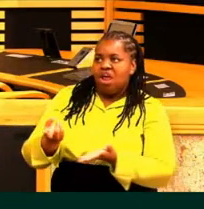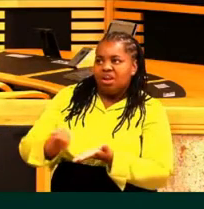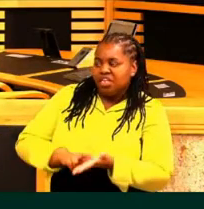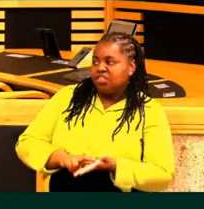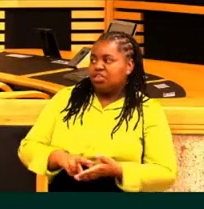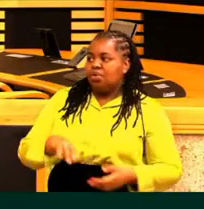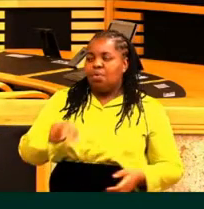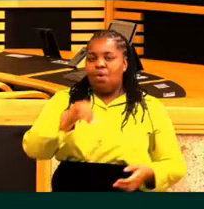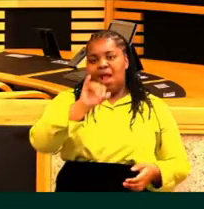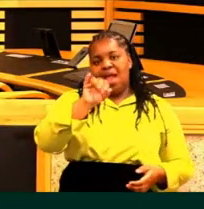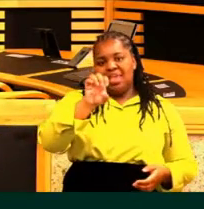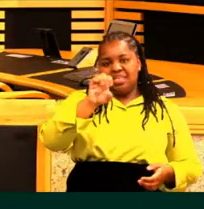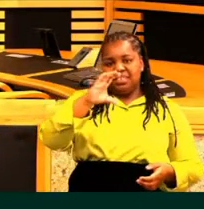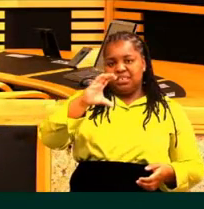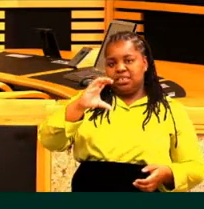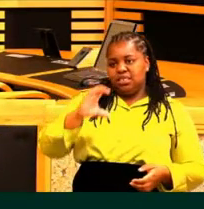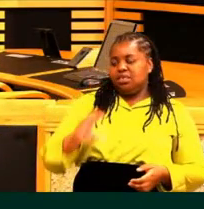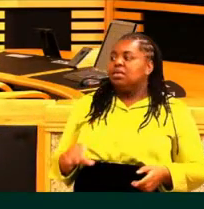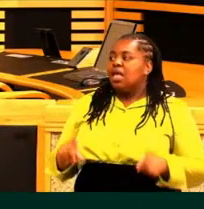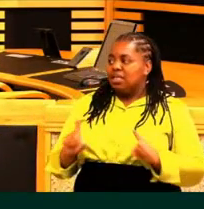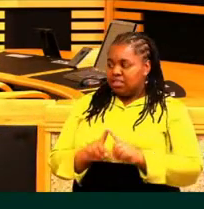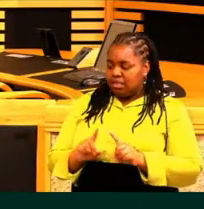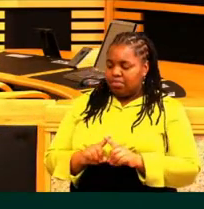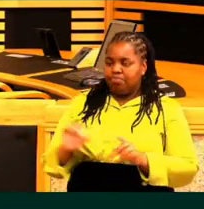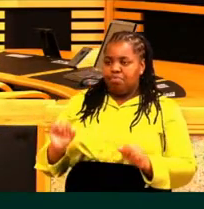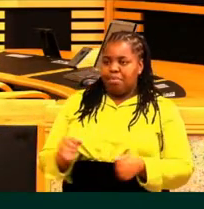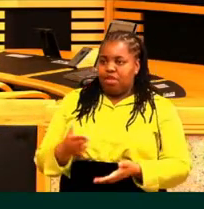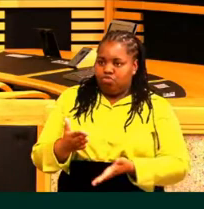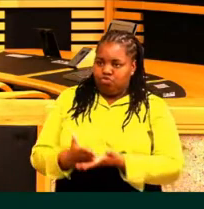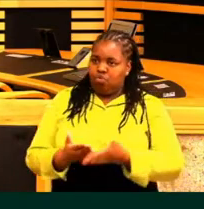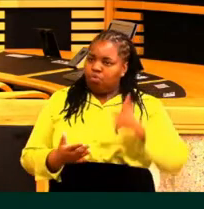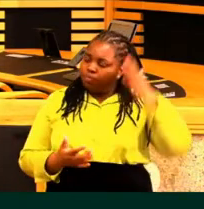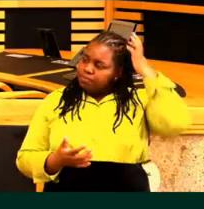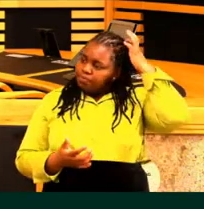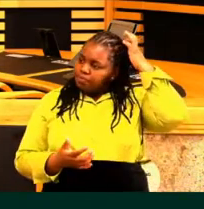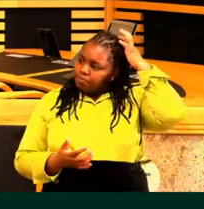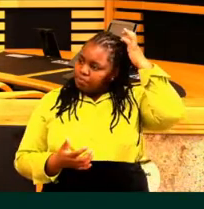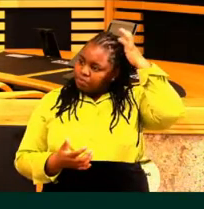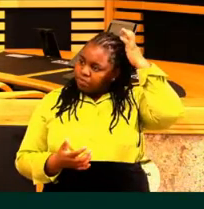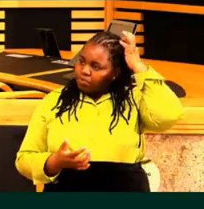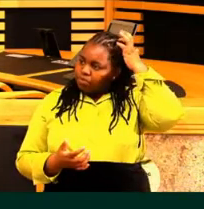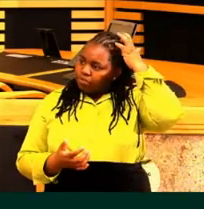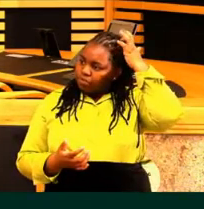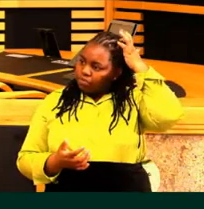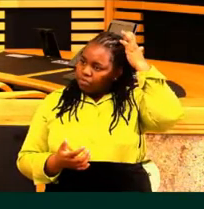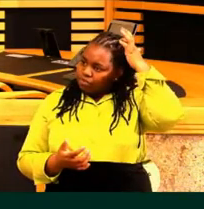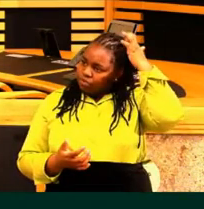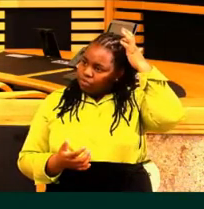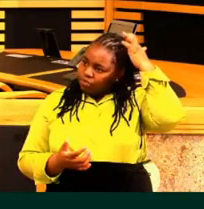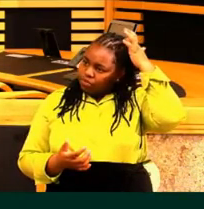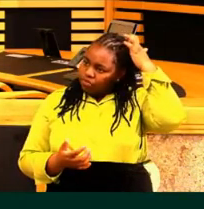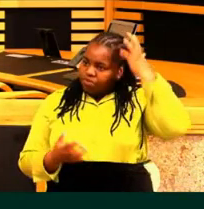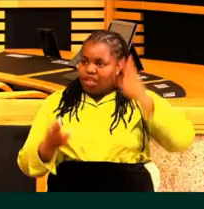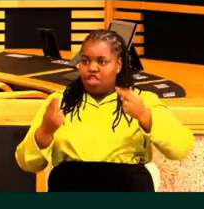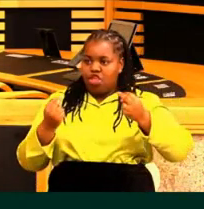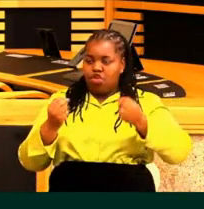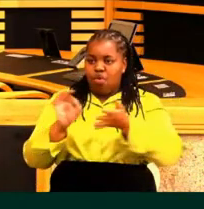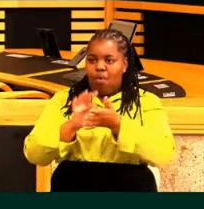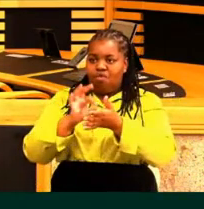you see as well as the new voters